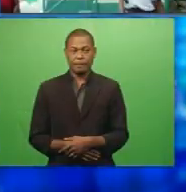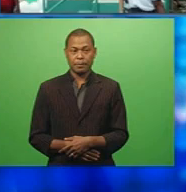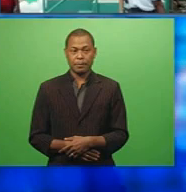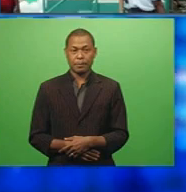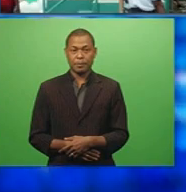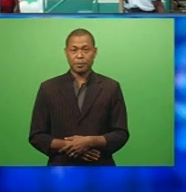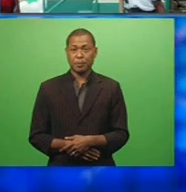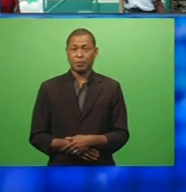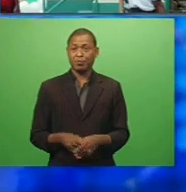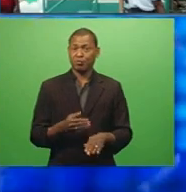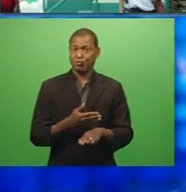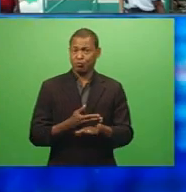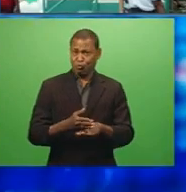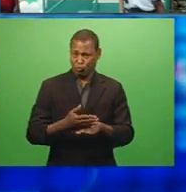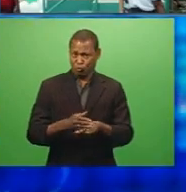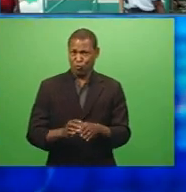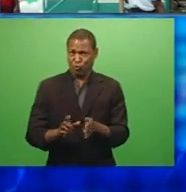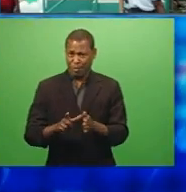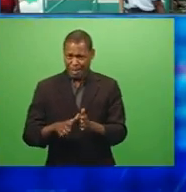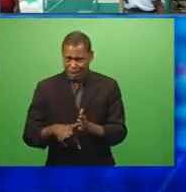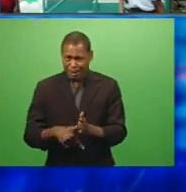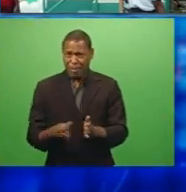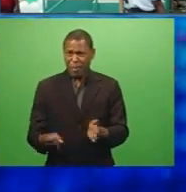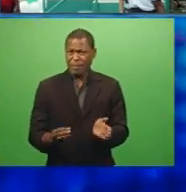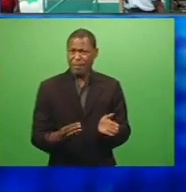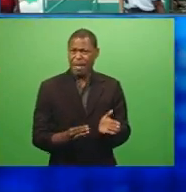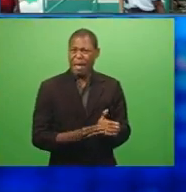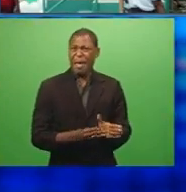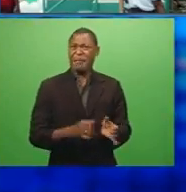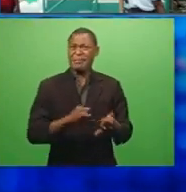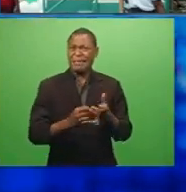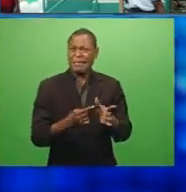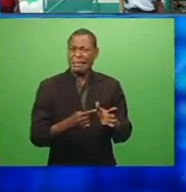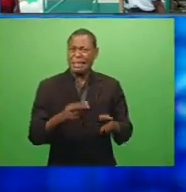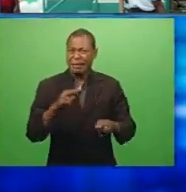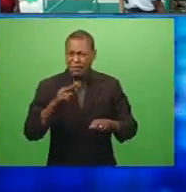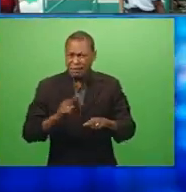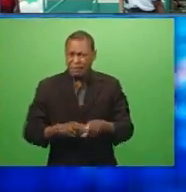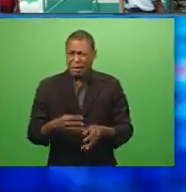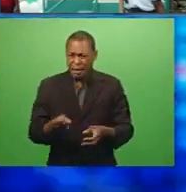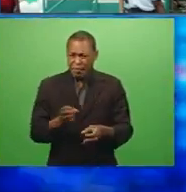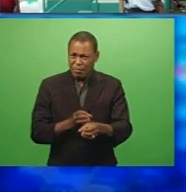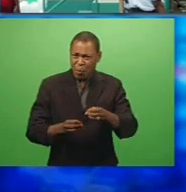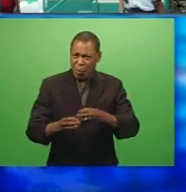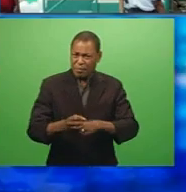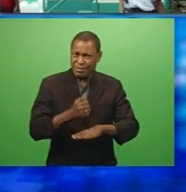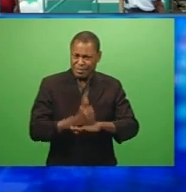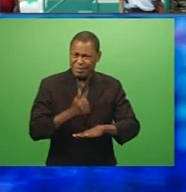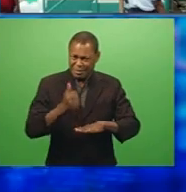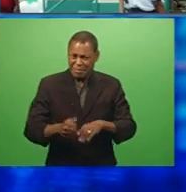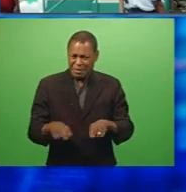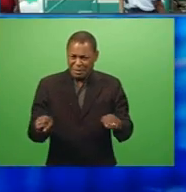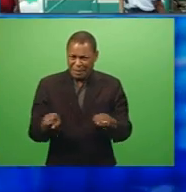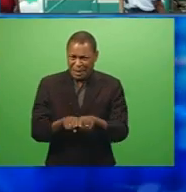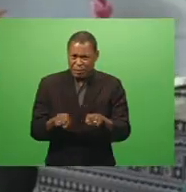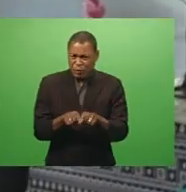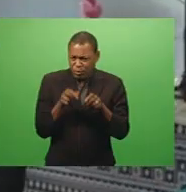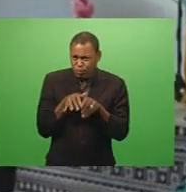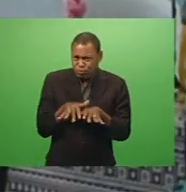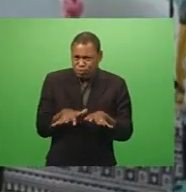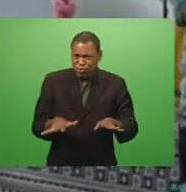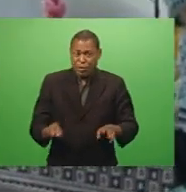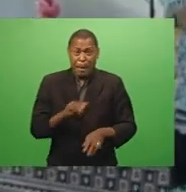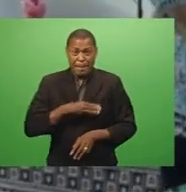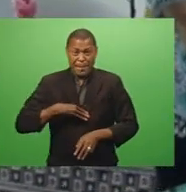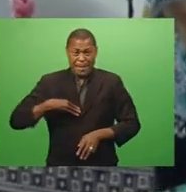The new Maritime Safety Authority of Fiji Pacific Harbour Office is in line with the government's plan to decentralise its services. Minister for